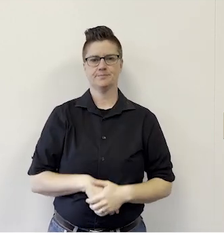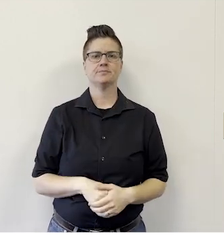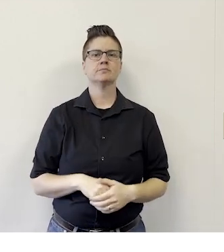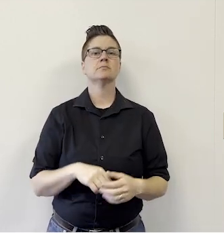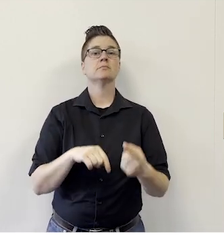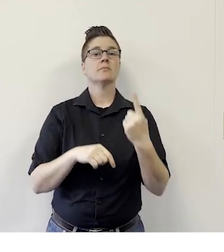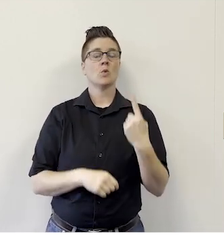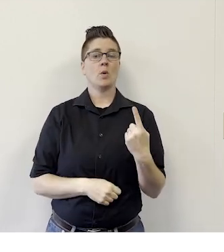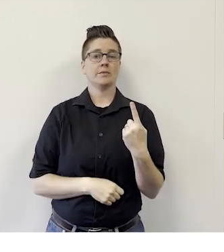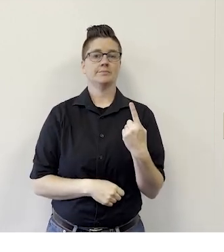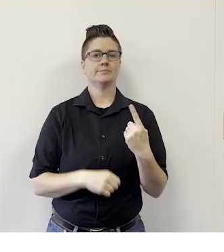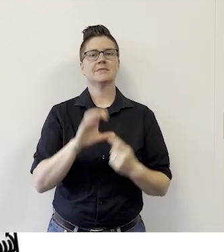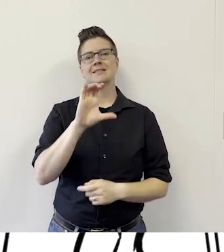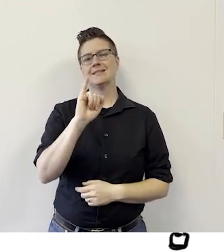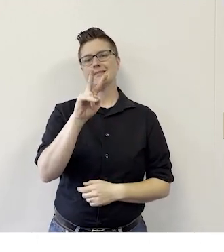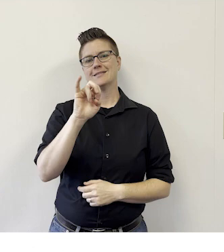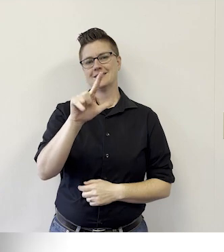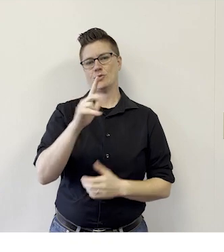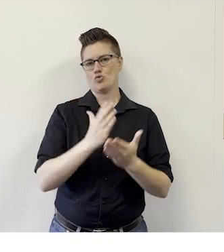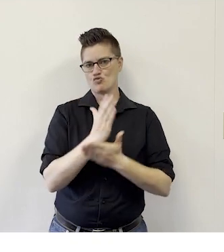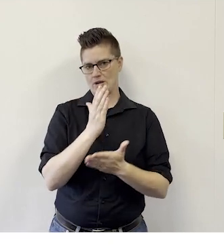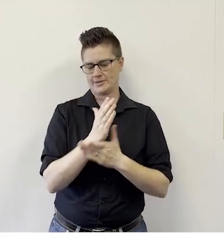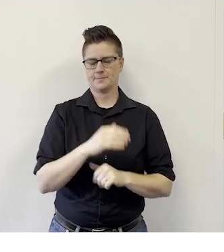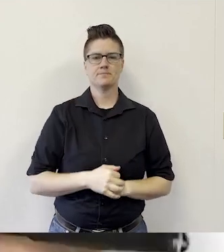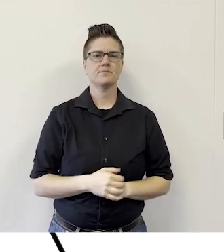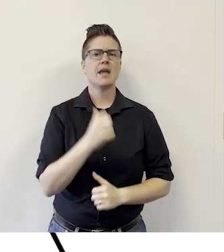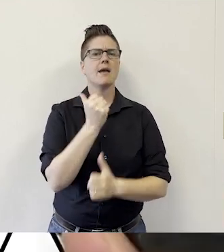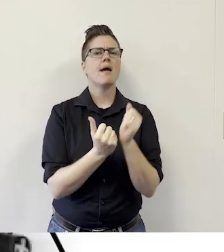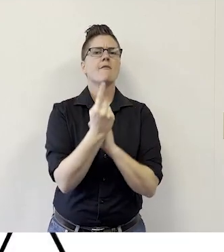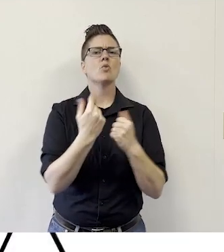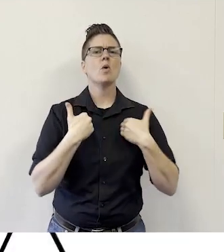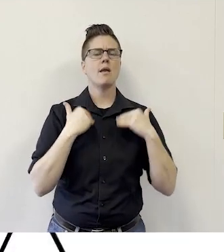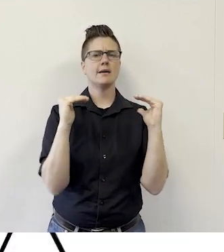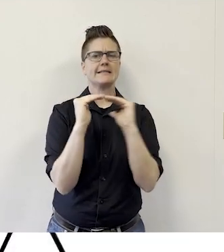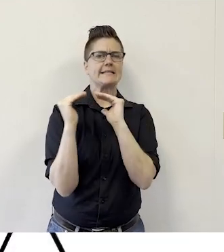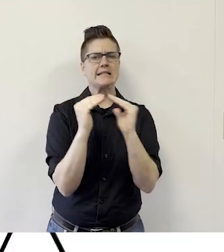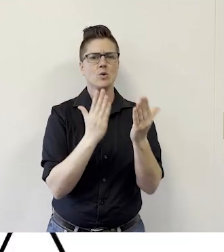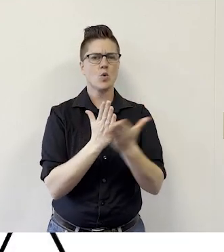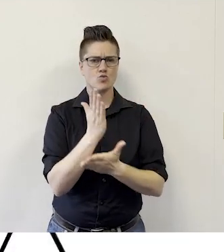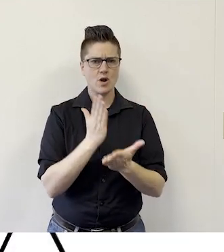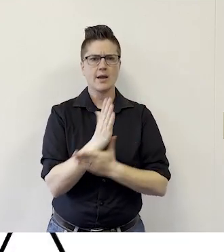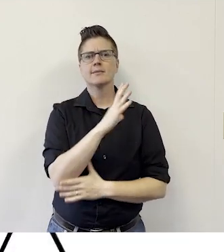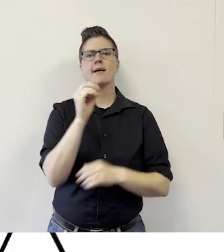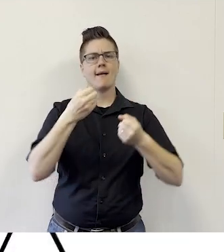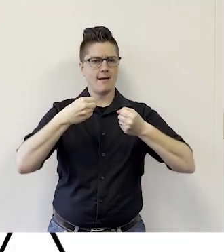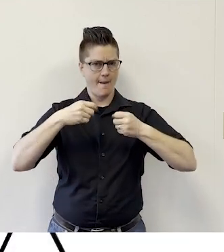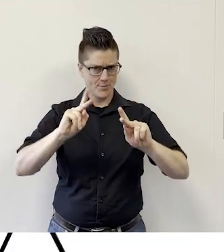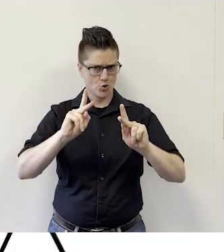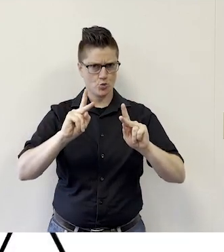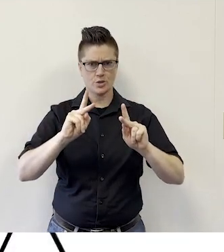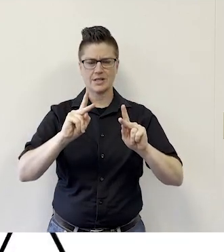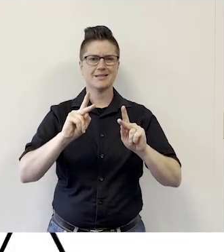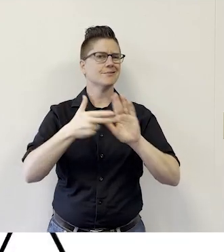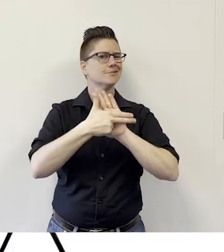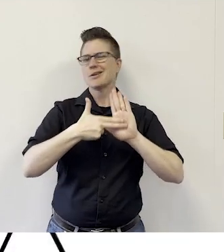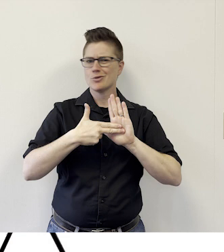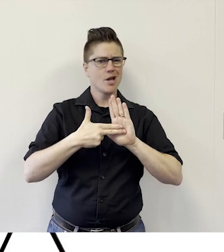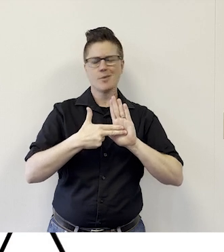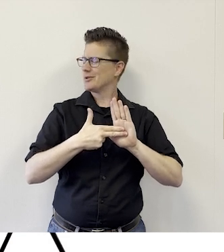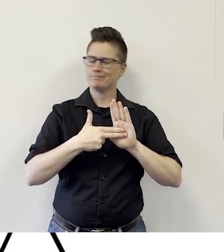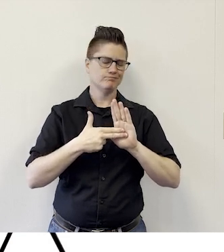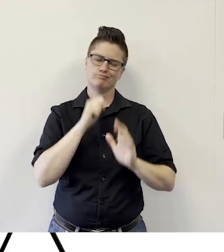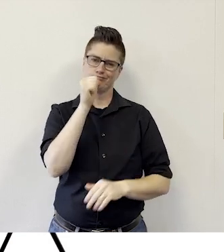key principles. 1. Civil rights. Everyone has equal rights and